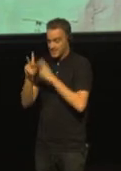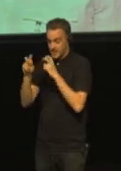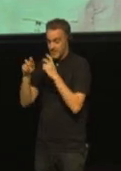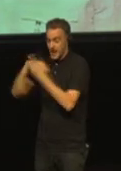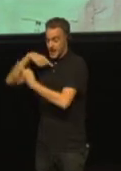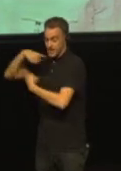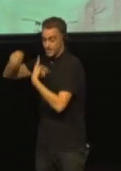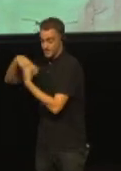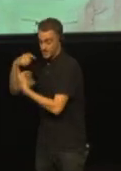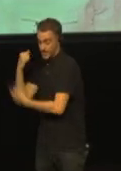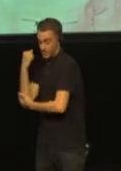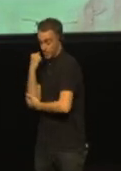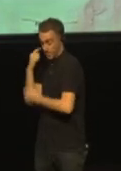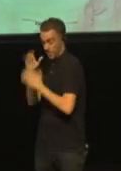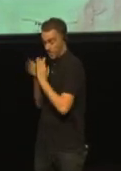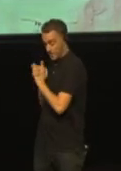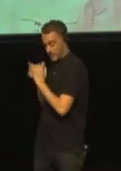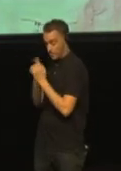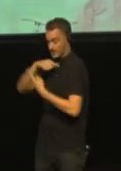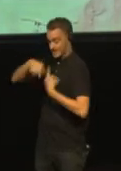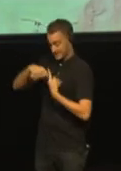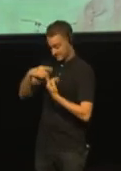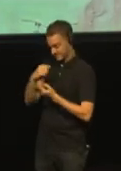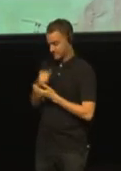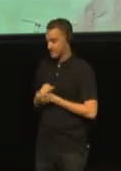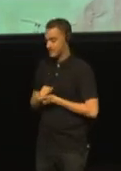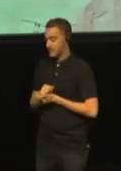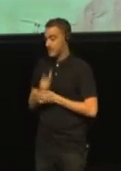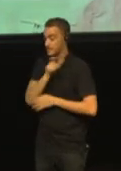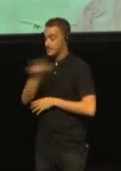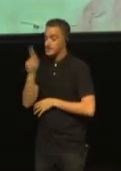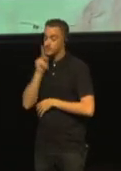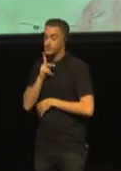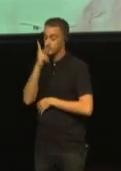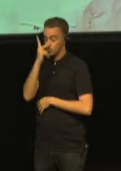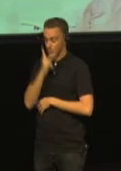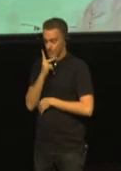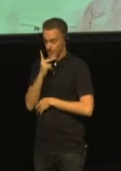on payments because of inflexible bureaucracy.